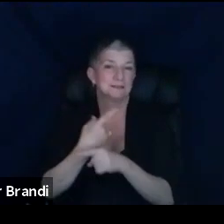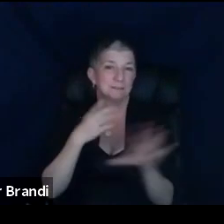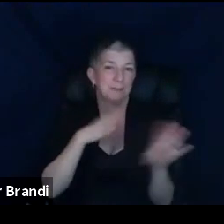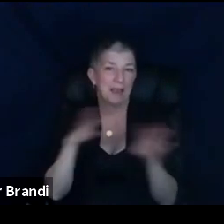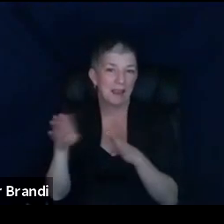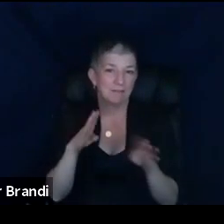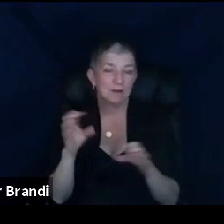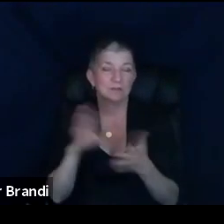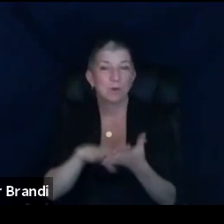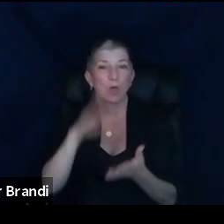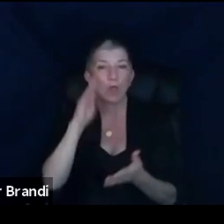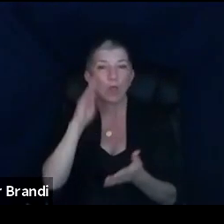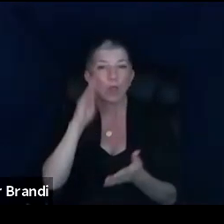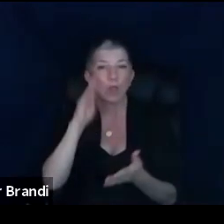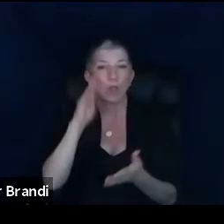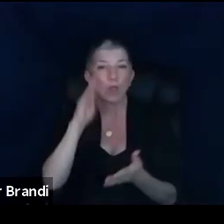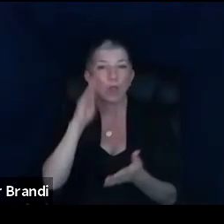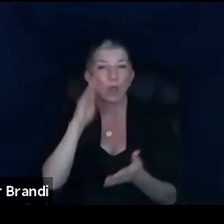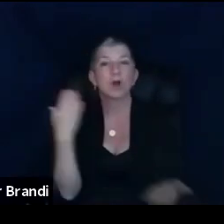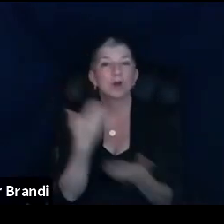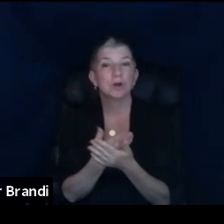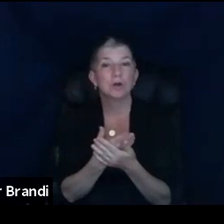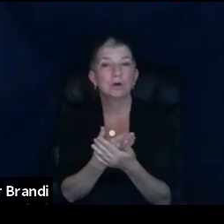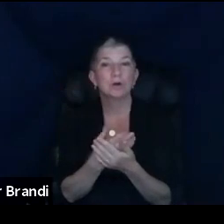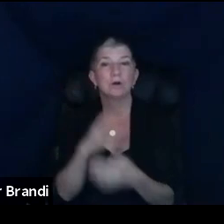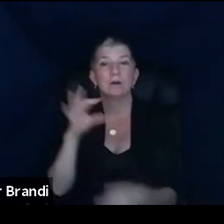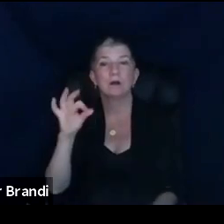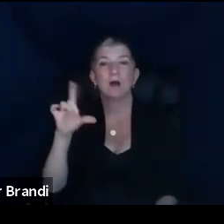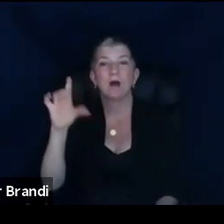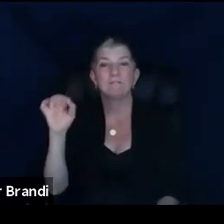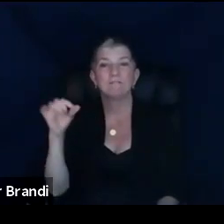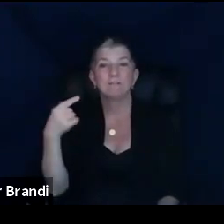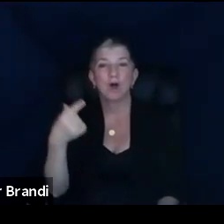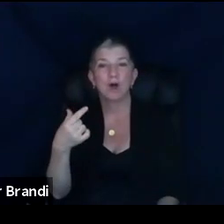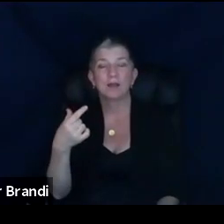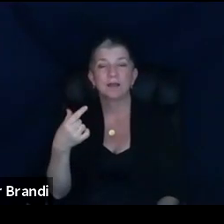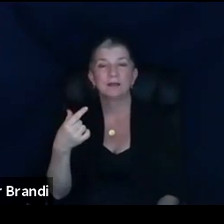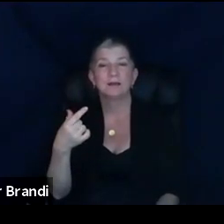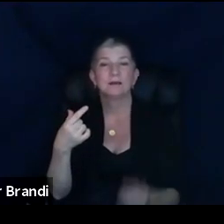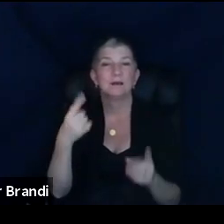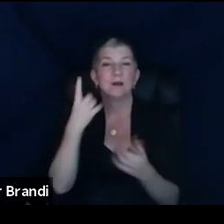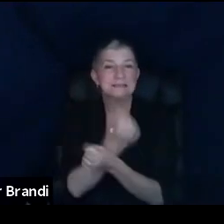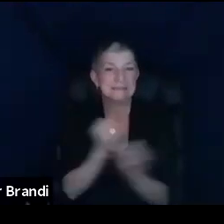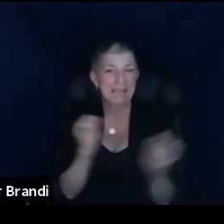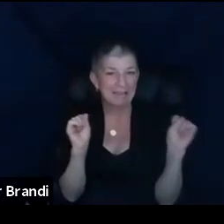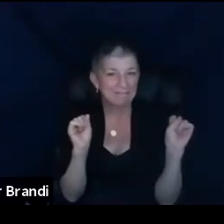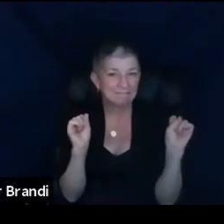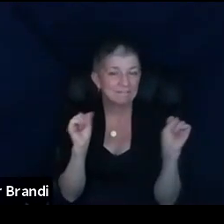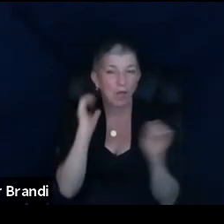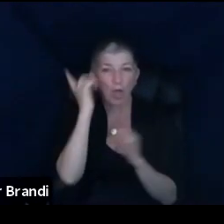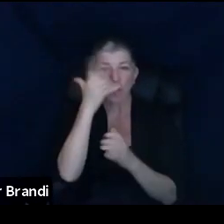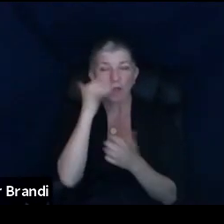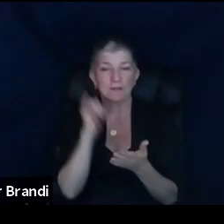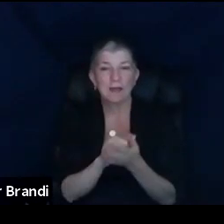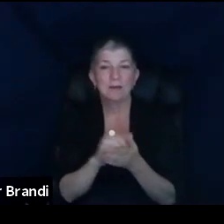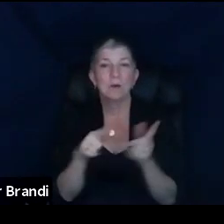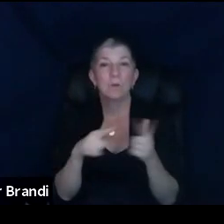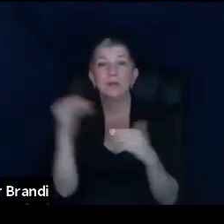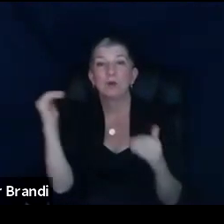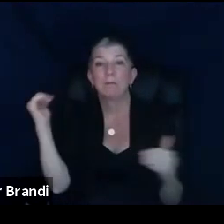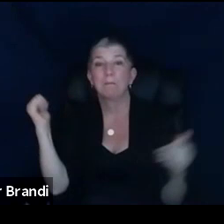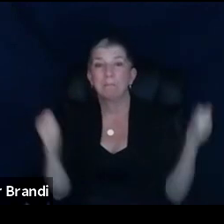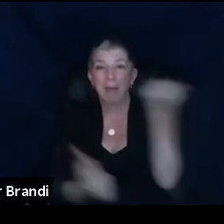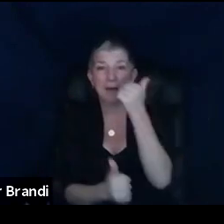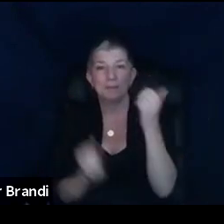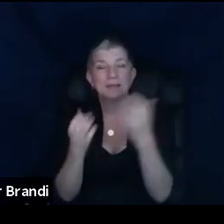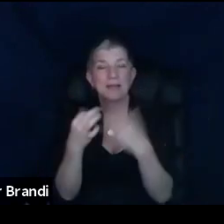So learning what is a good flogging scene, what does a safe flogging scene look like when you're a bottom is a very important thing to